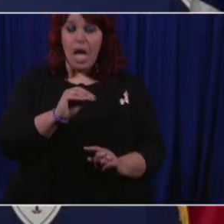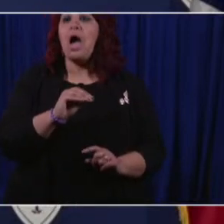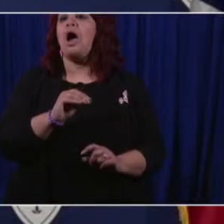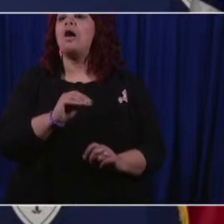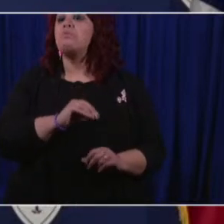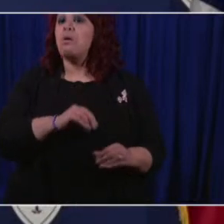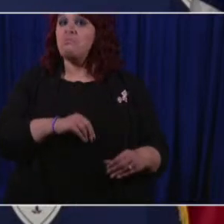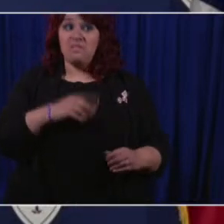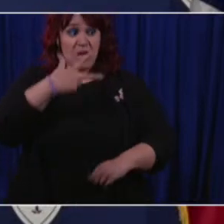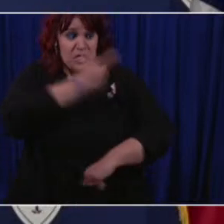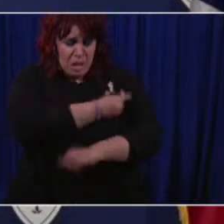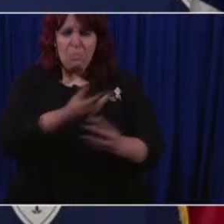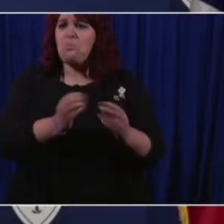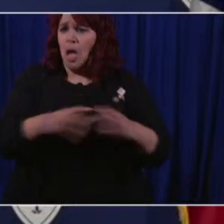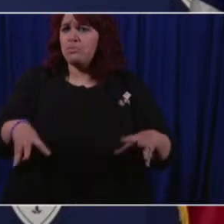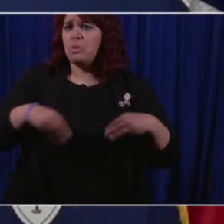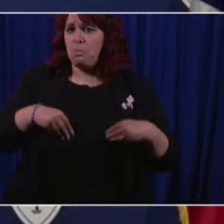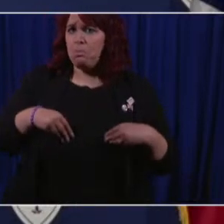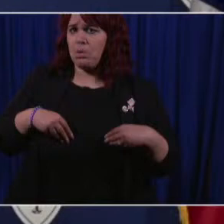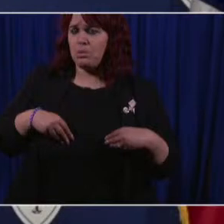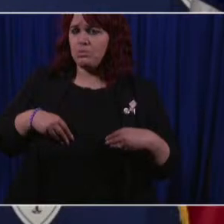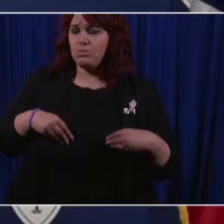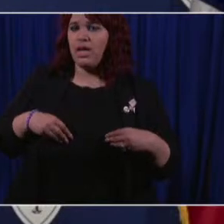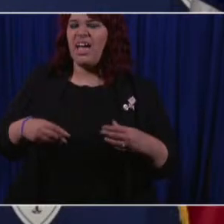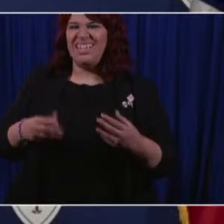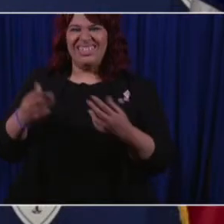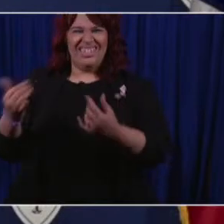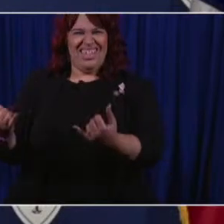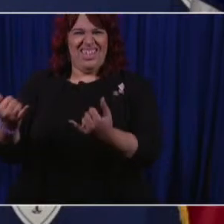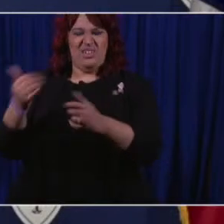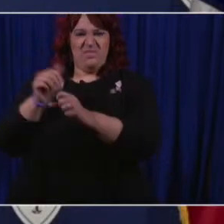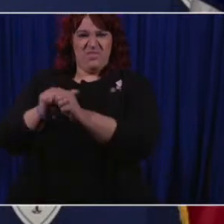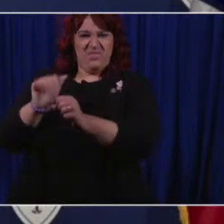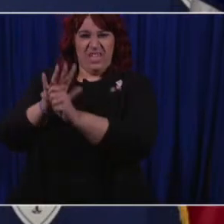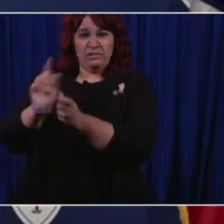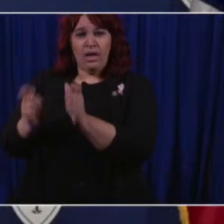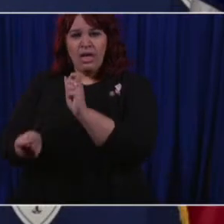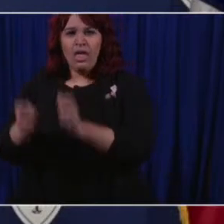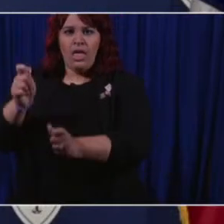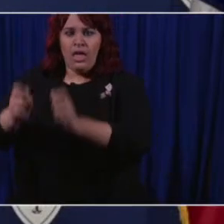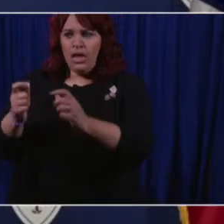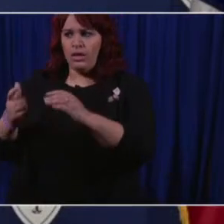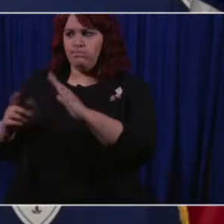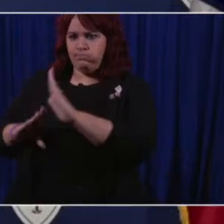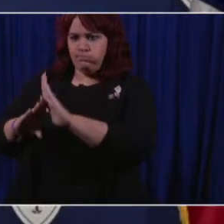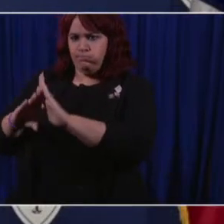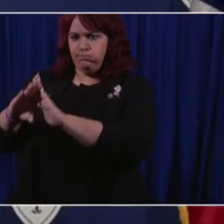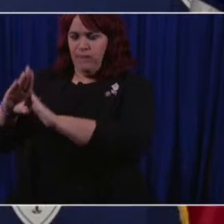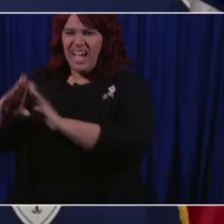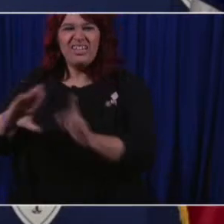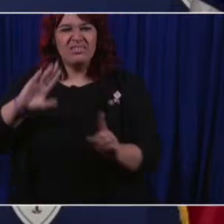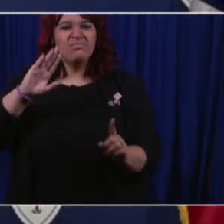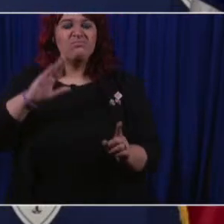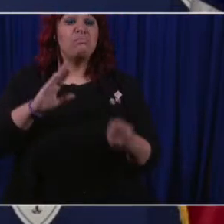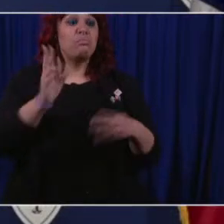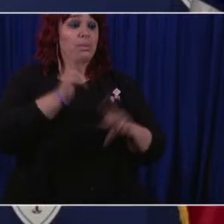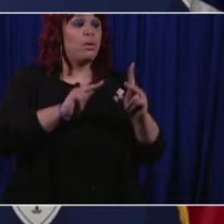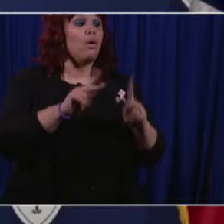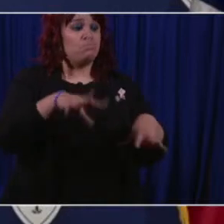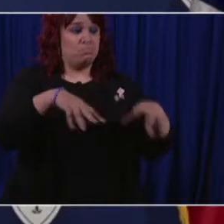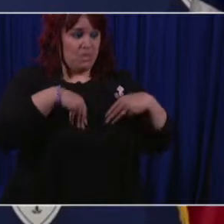variants, and you had the number about a high percentage of mask compliance, where do we think this spread